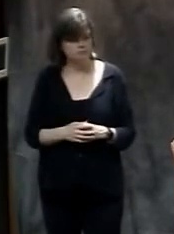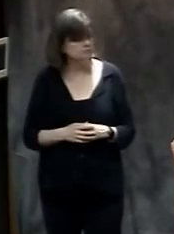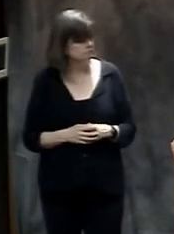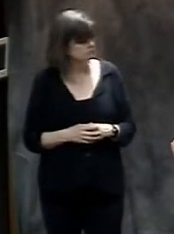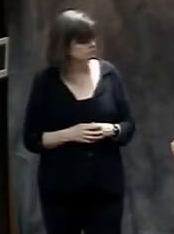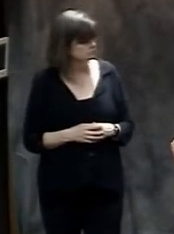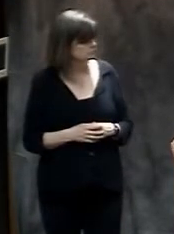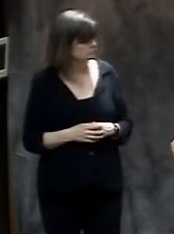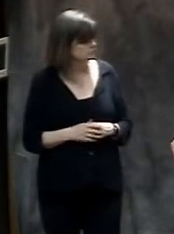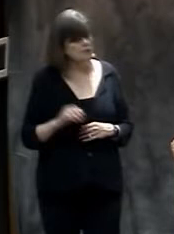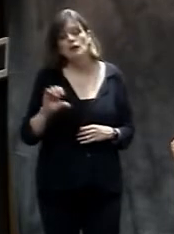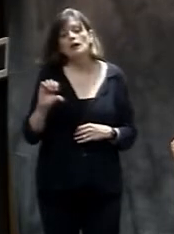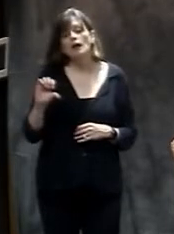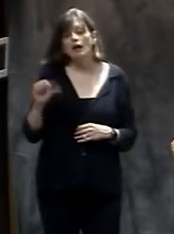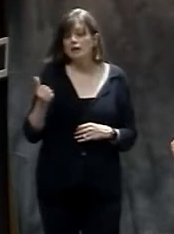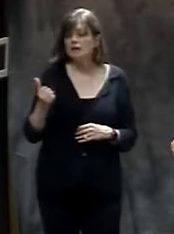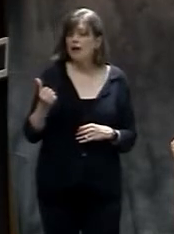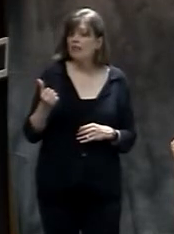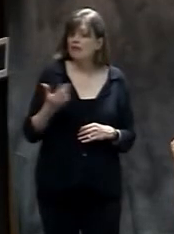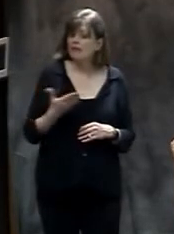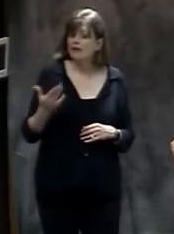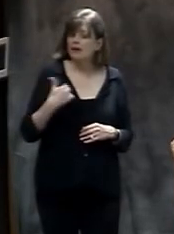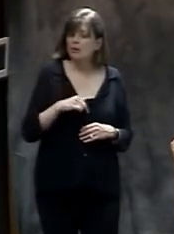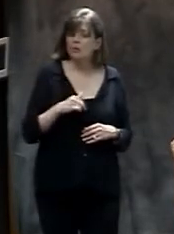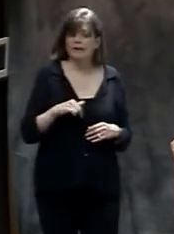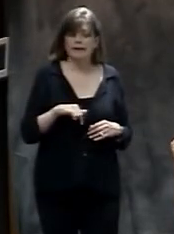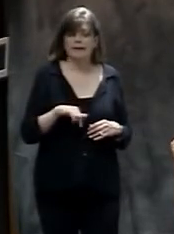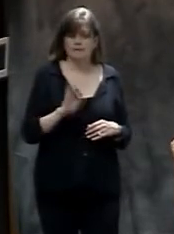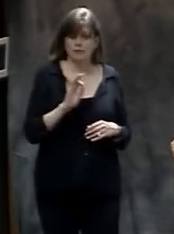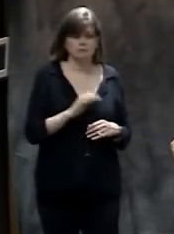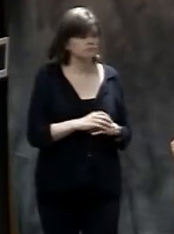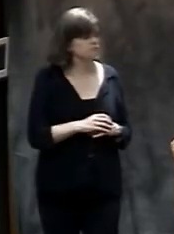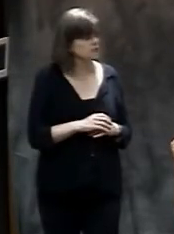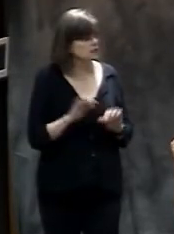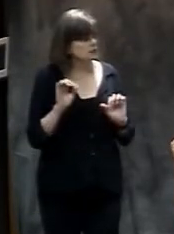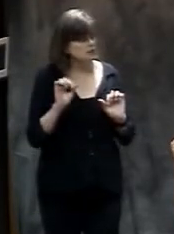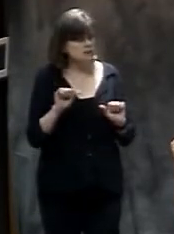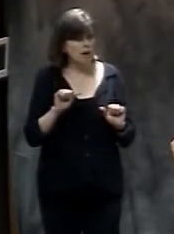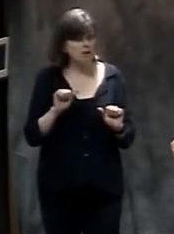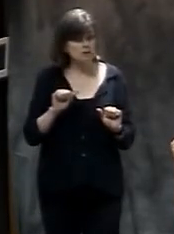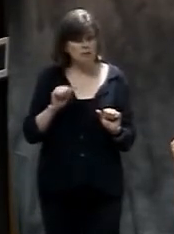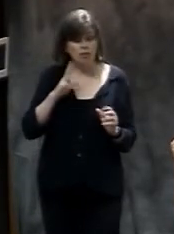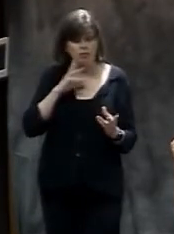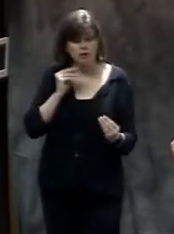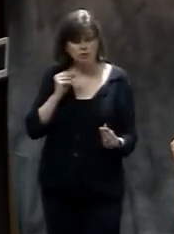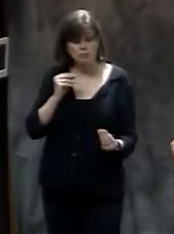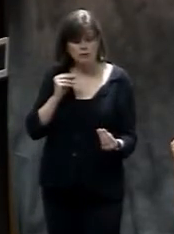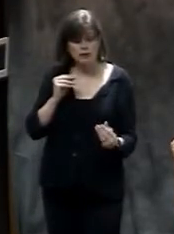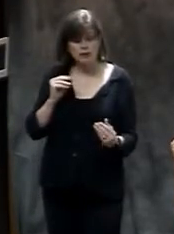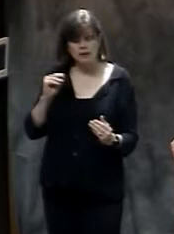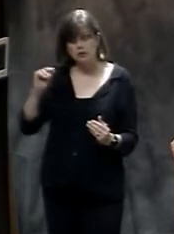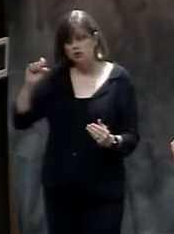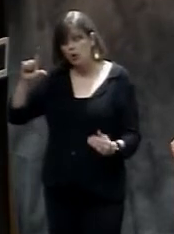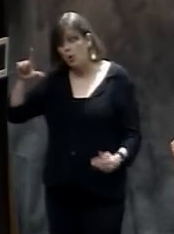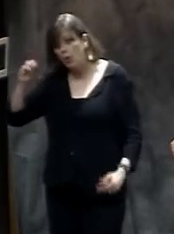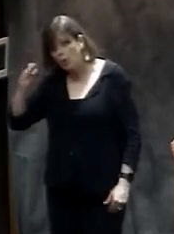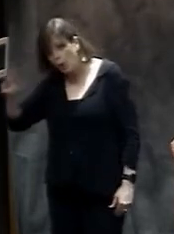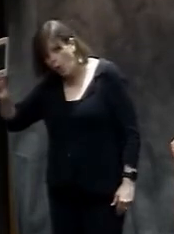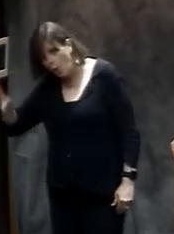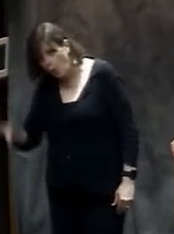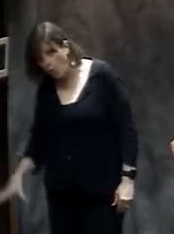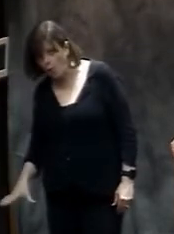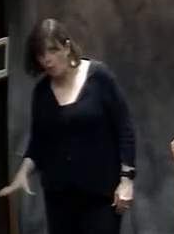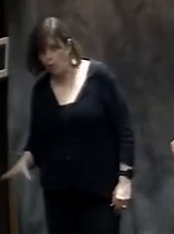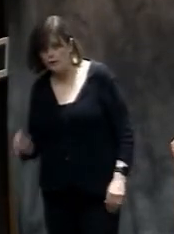another conclusion that we've arrived at is that it's possible that the humidity levels are so low in Tucson that